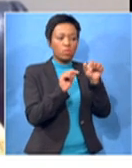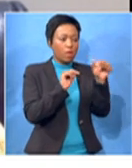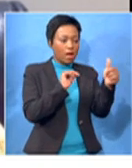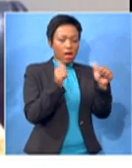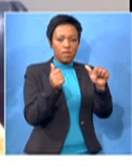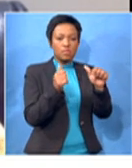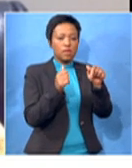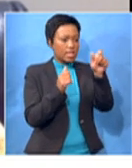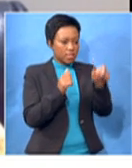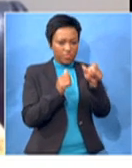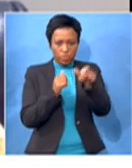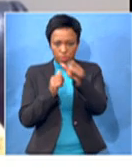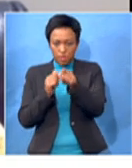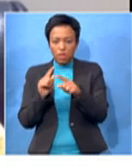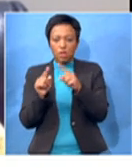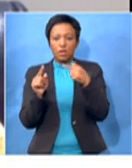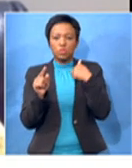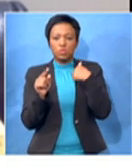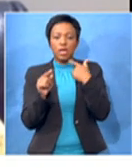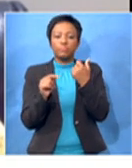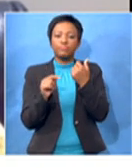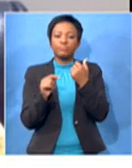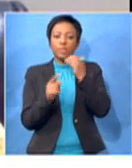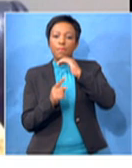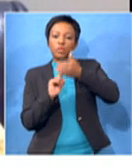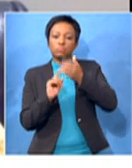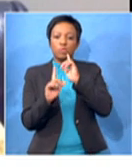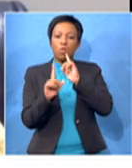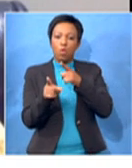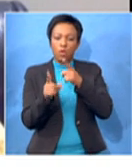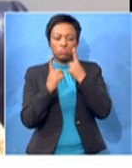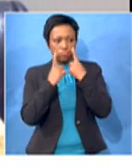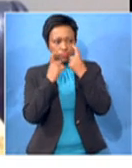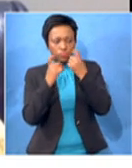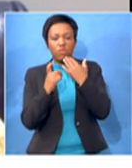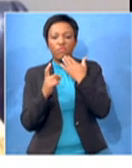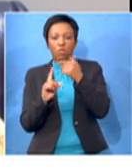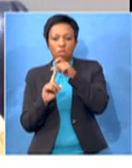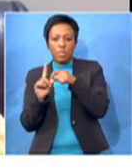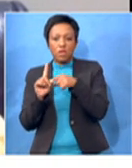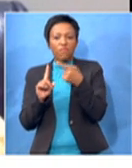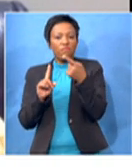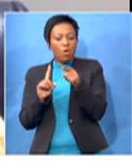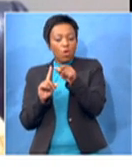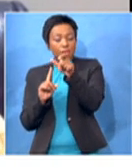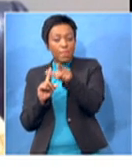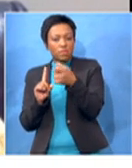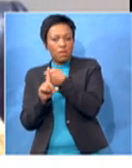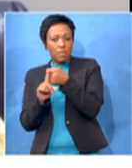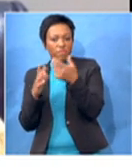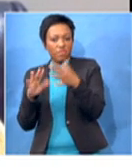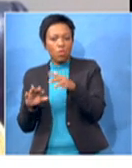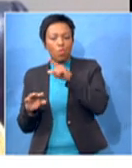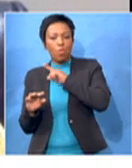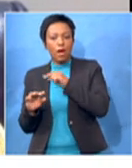to lodge a protection order complaint on behalf of a victim, right? So most of the time, you'll find that victims are